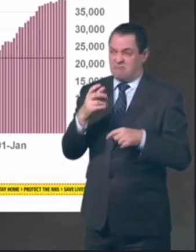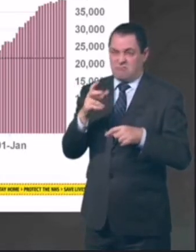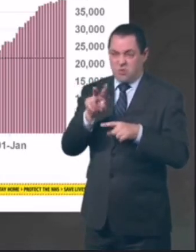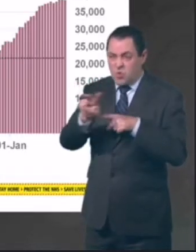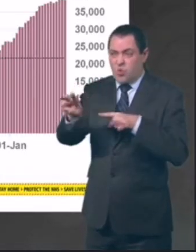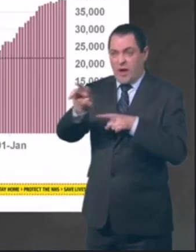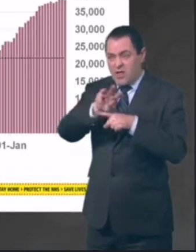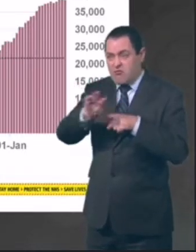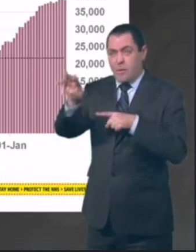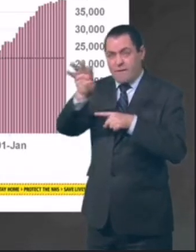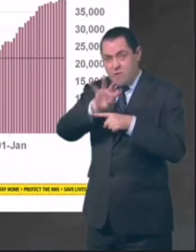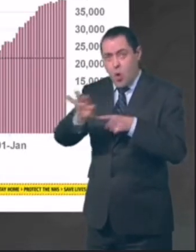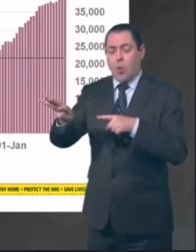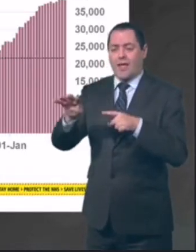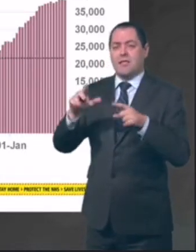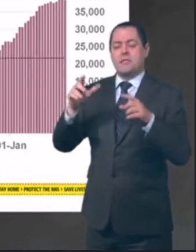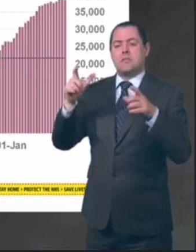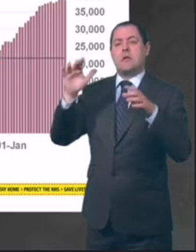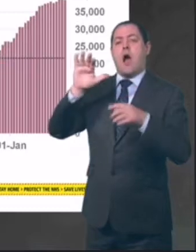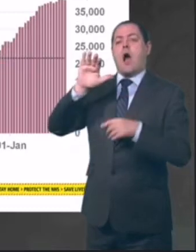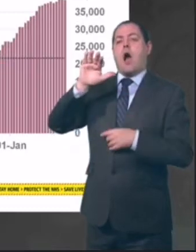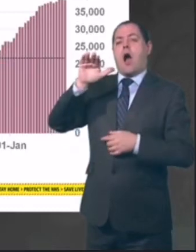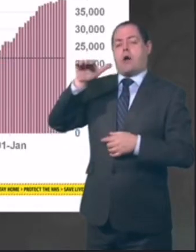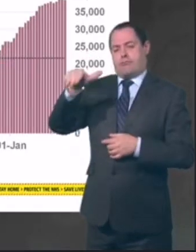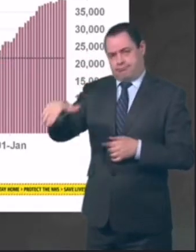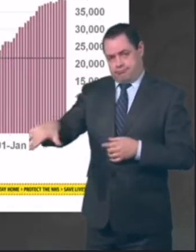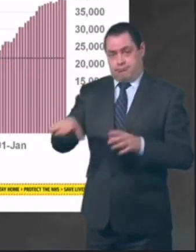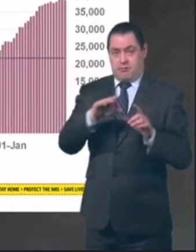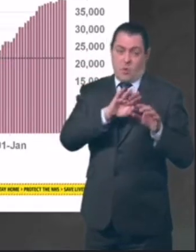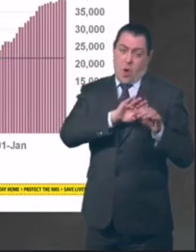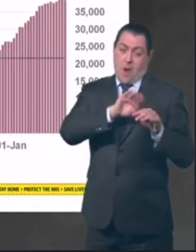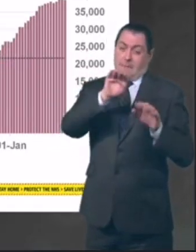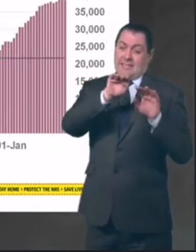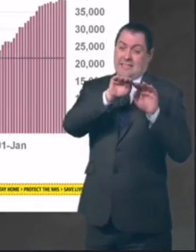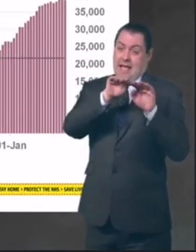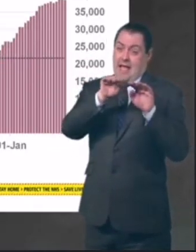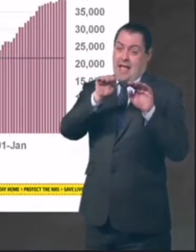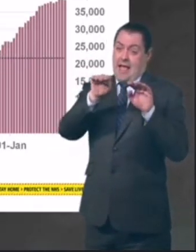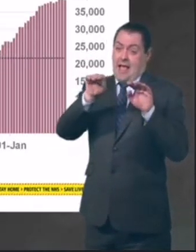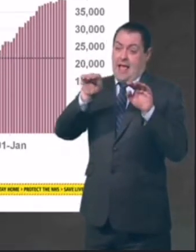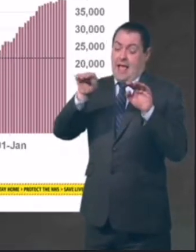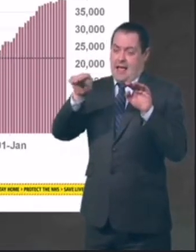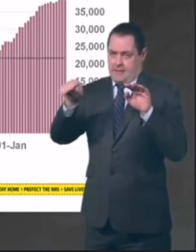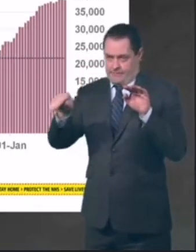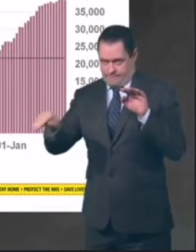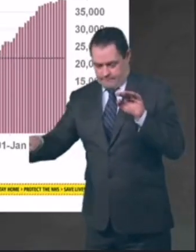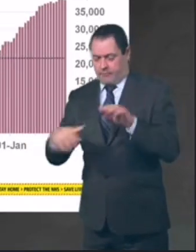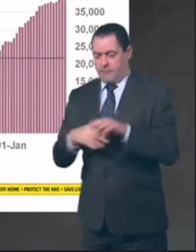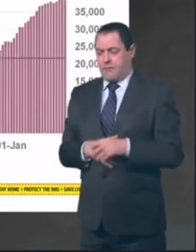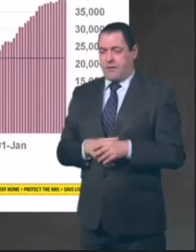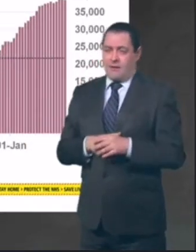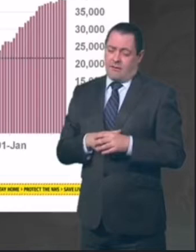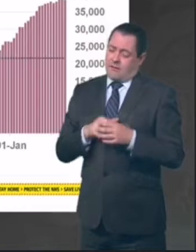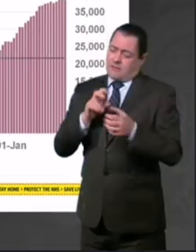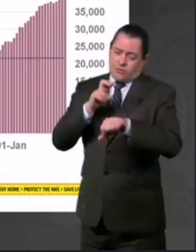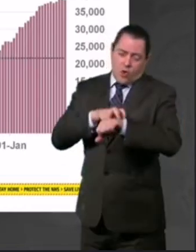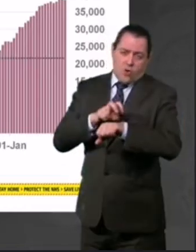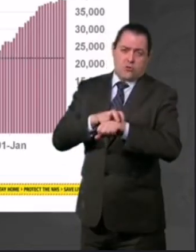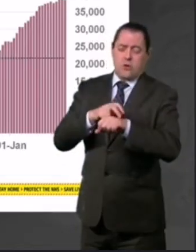to see significant falls in the numbers in hospital. NHS staff are working extraordinarily hard across the whole